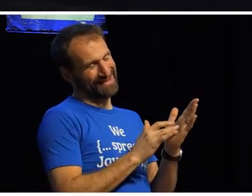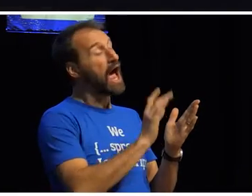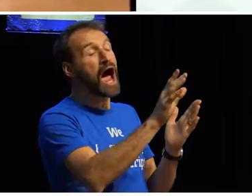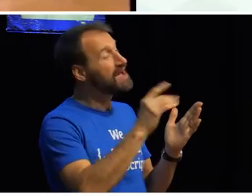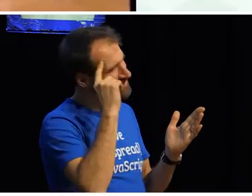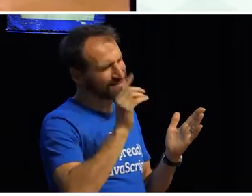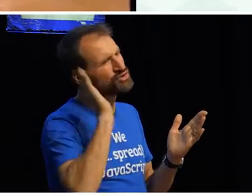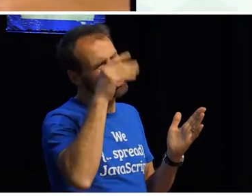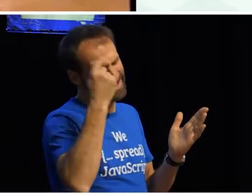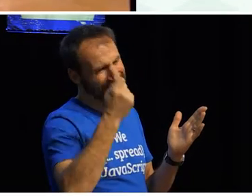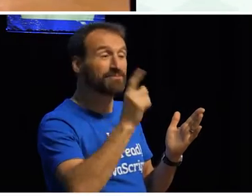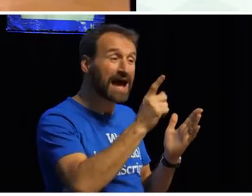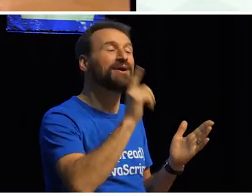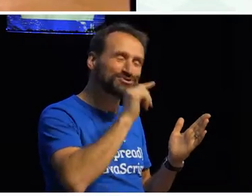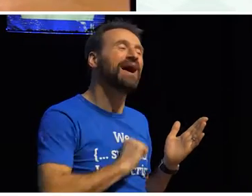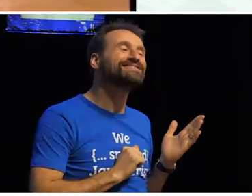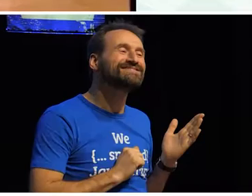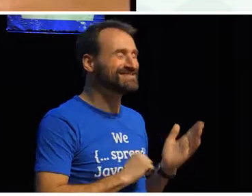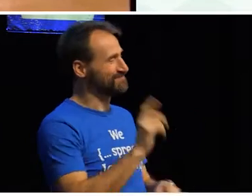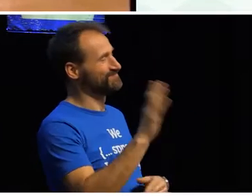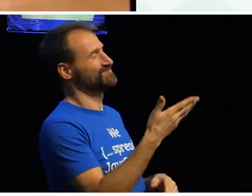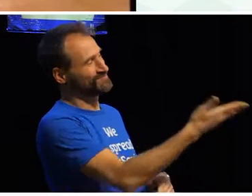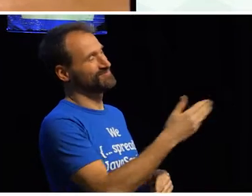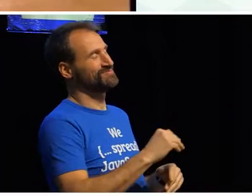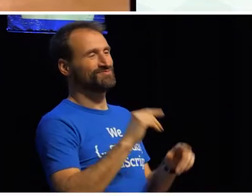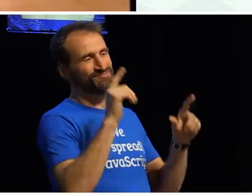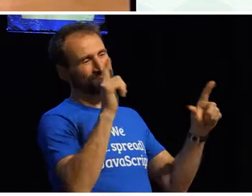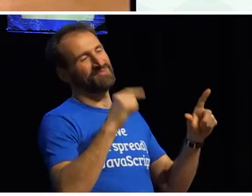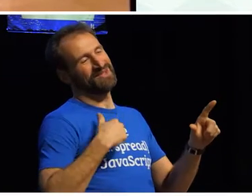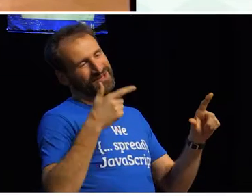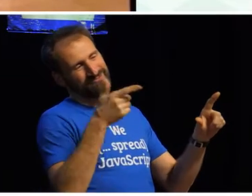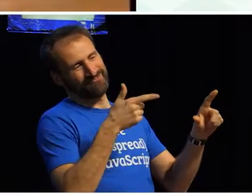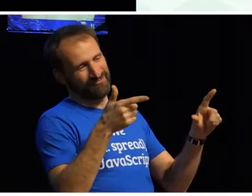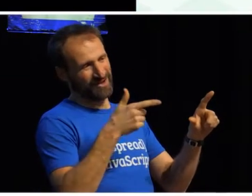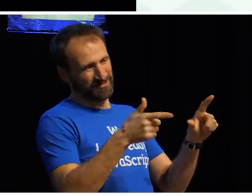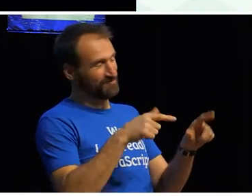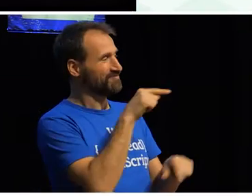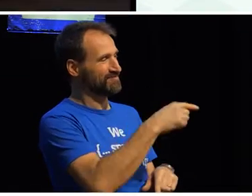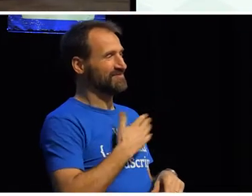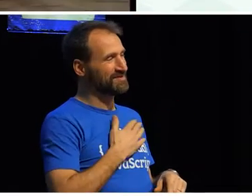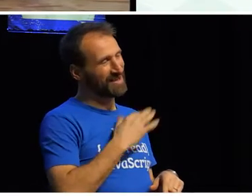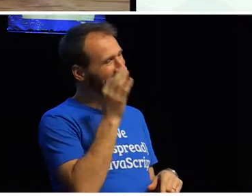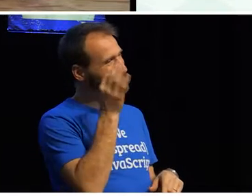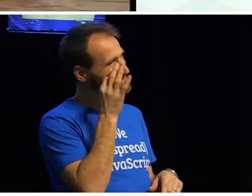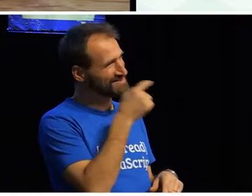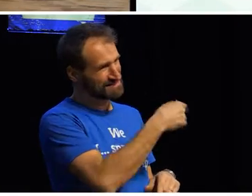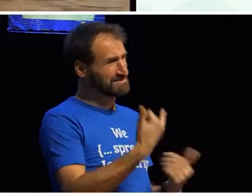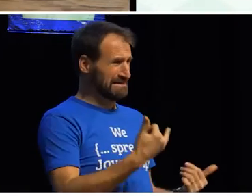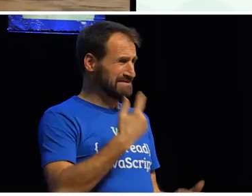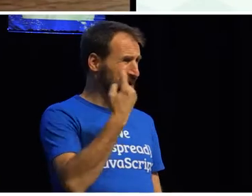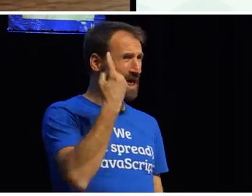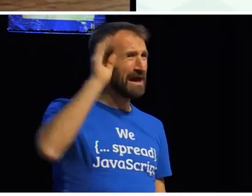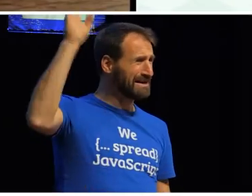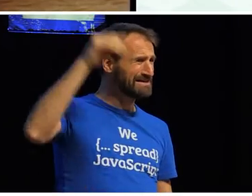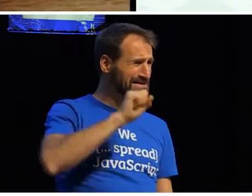So this is actual video I created. It's kind of crappy video, but so this featured my kitty, Jamie. He's home alone in San Francisco by himself.